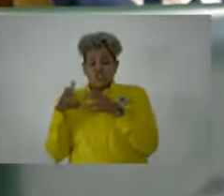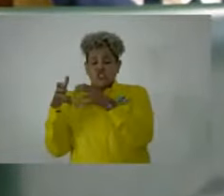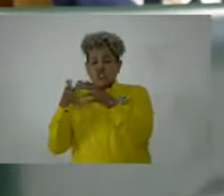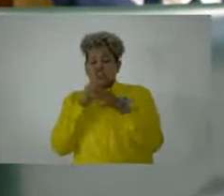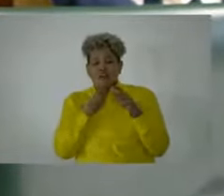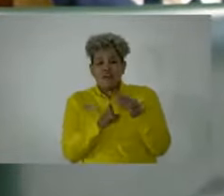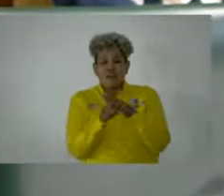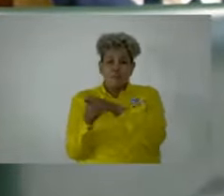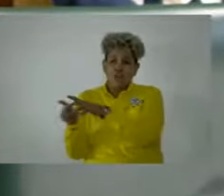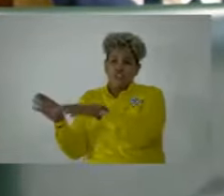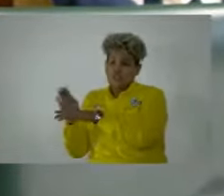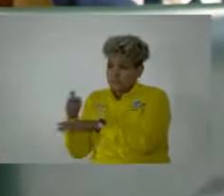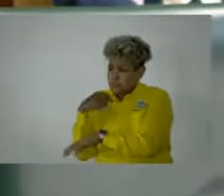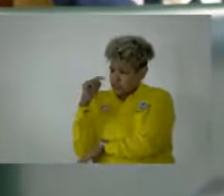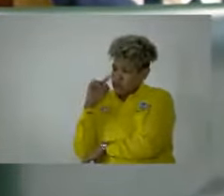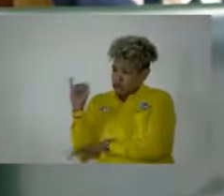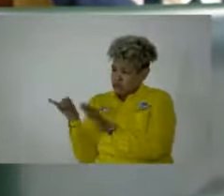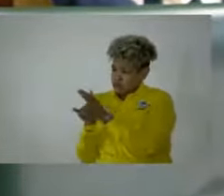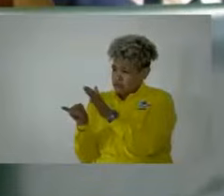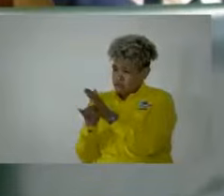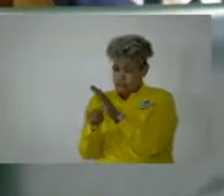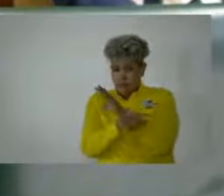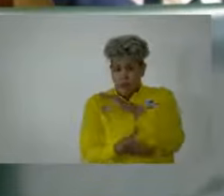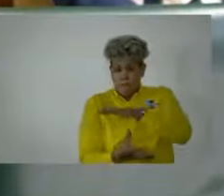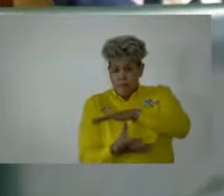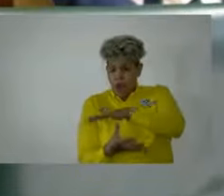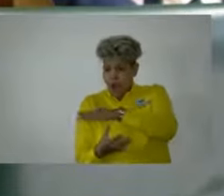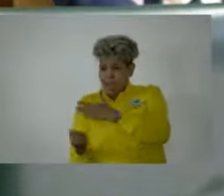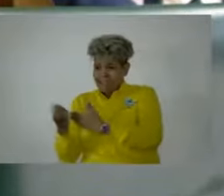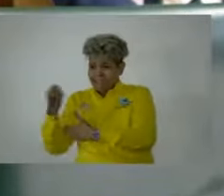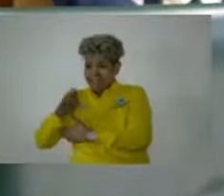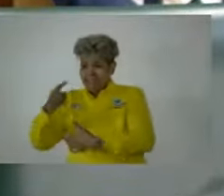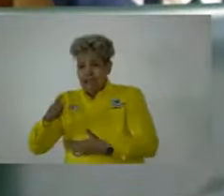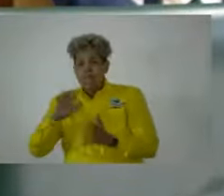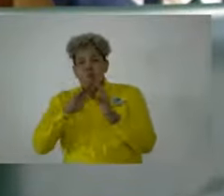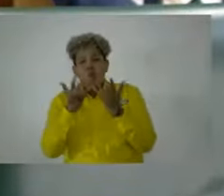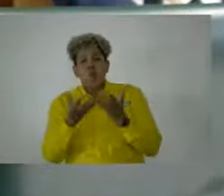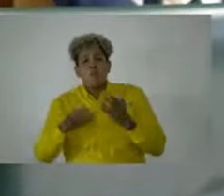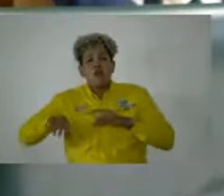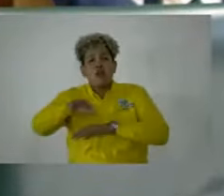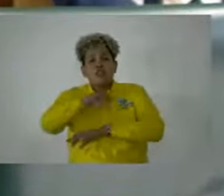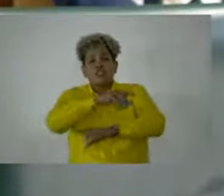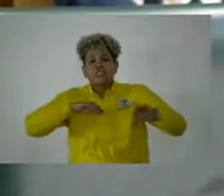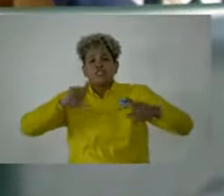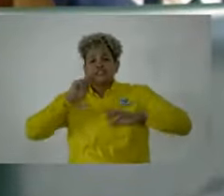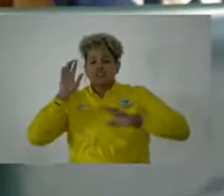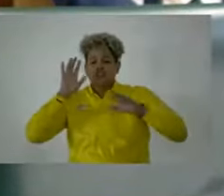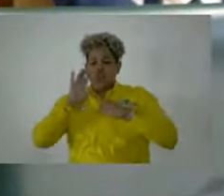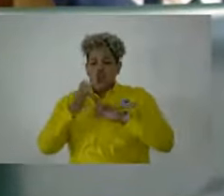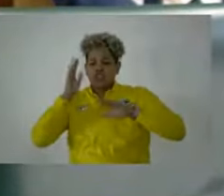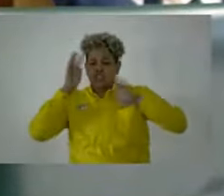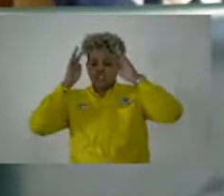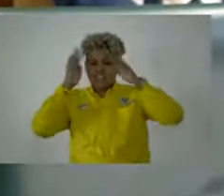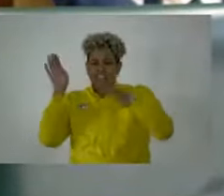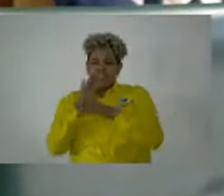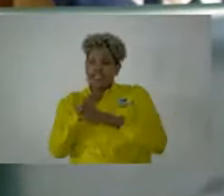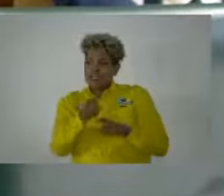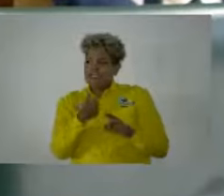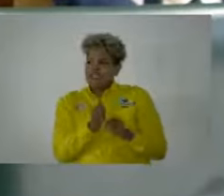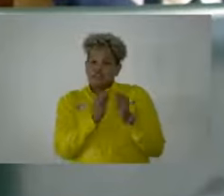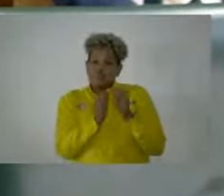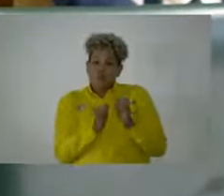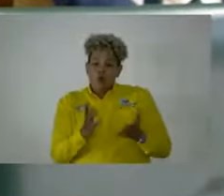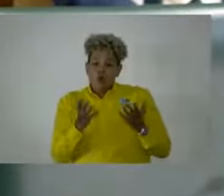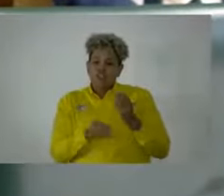emerging industries that we have identified for priority attention. Global logistics, cultural creative industries,